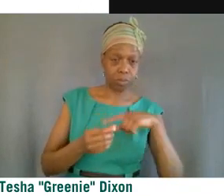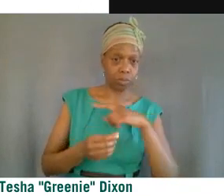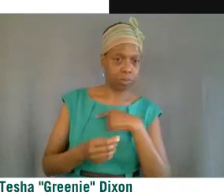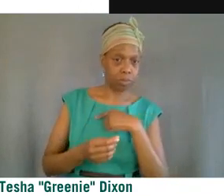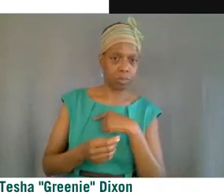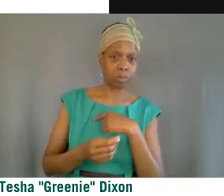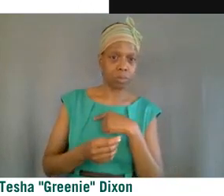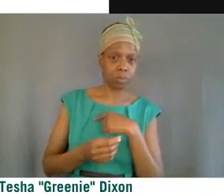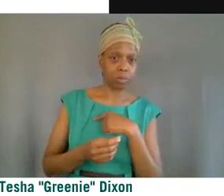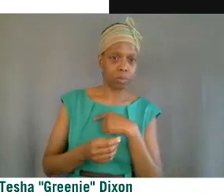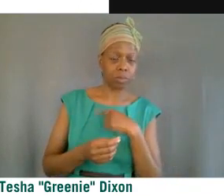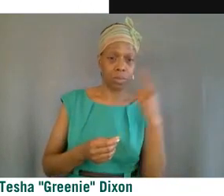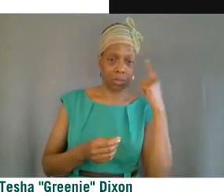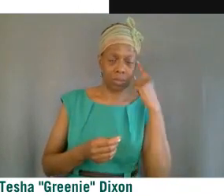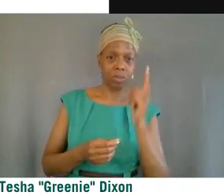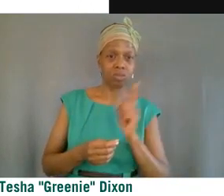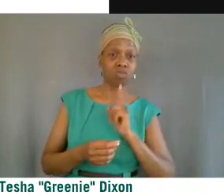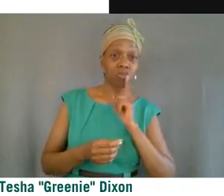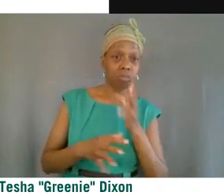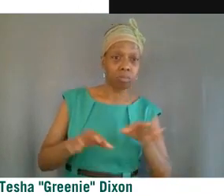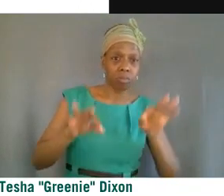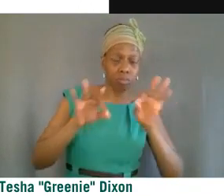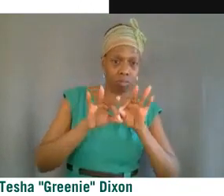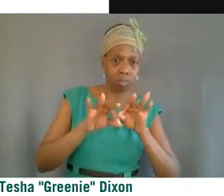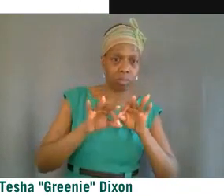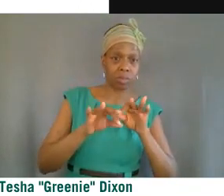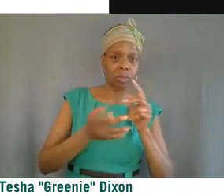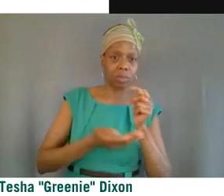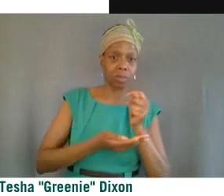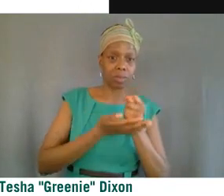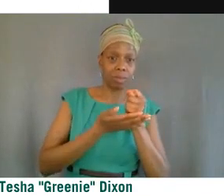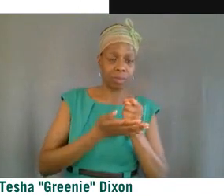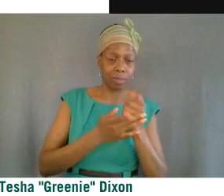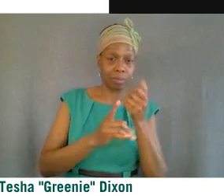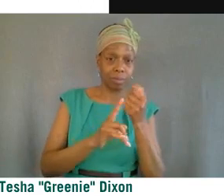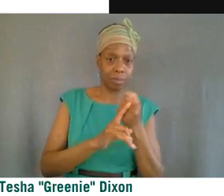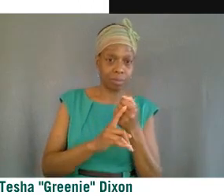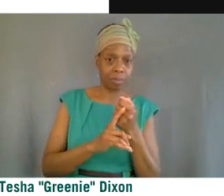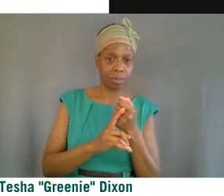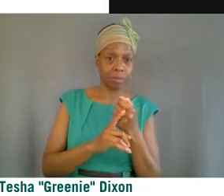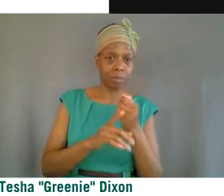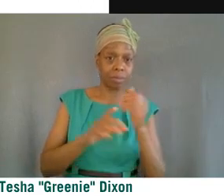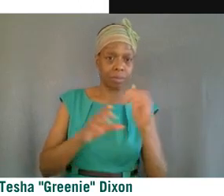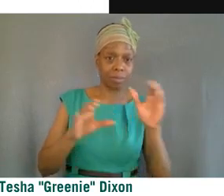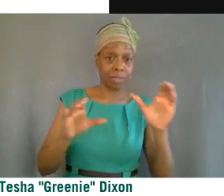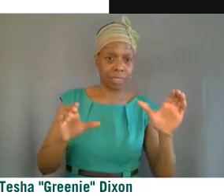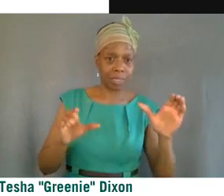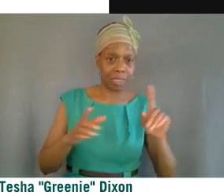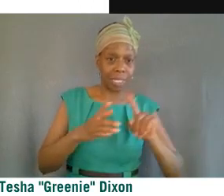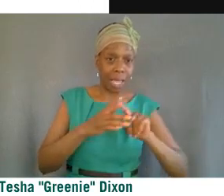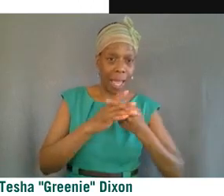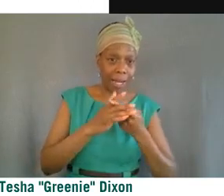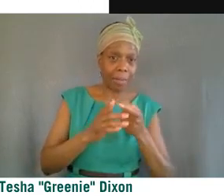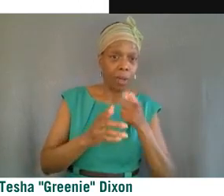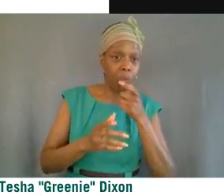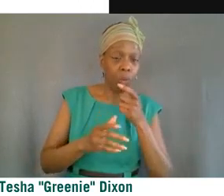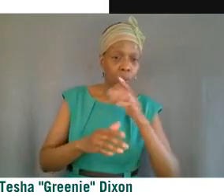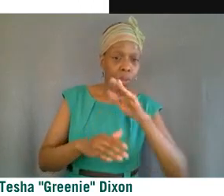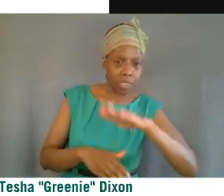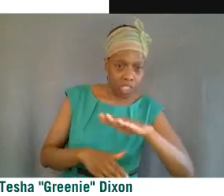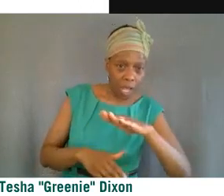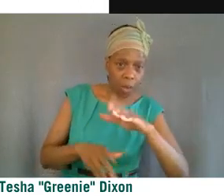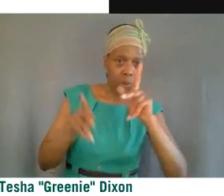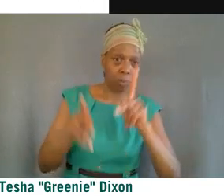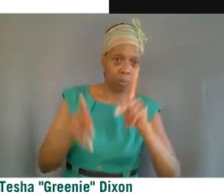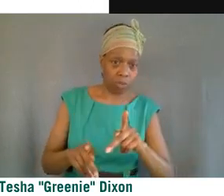we think it's really important that the therapy is activated by the child or by the person. And